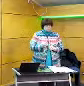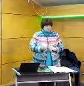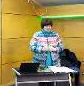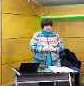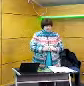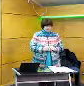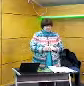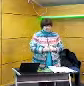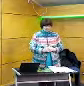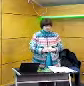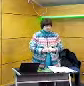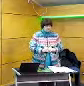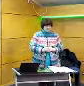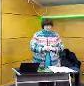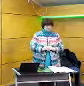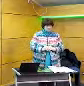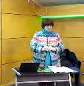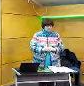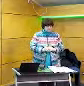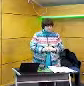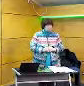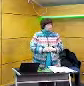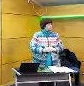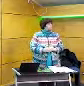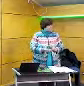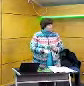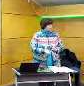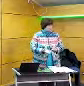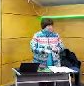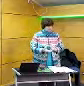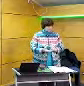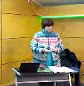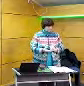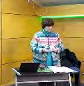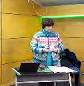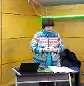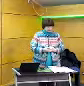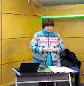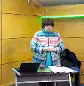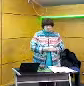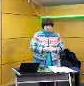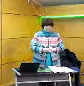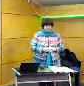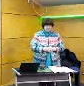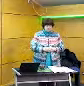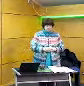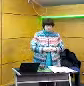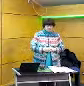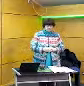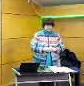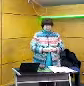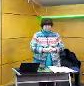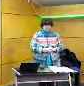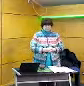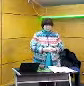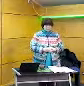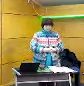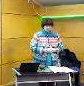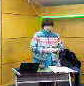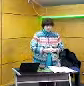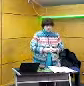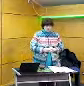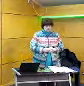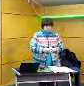to promote education across the English-speaking world and beyond, respecting the traditions and heritage